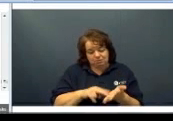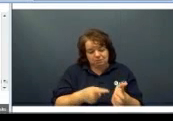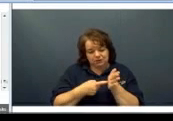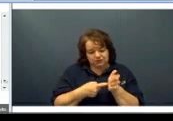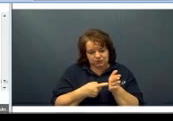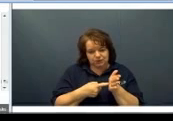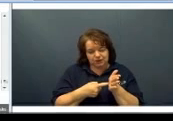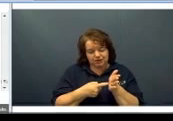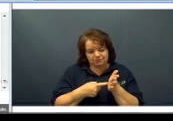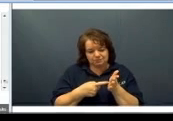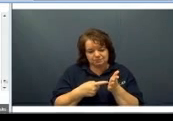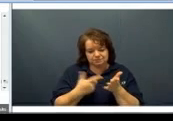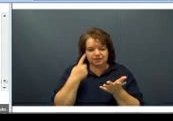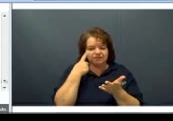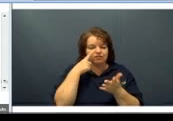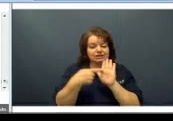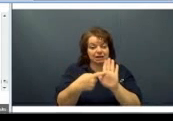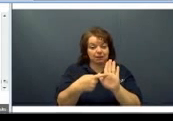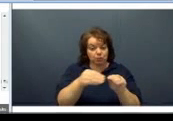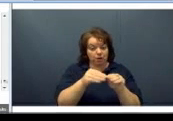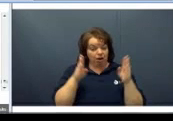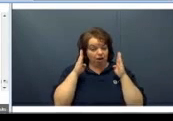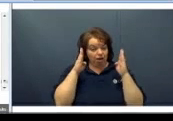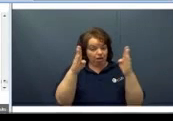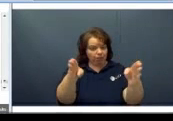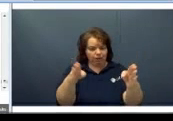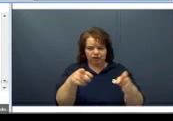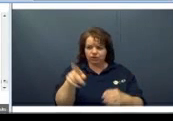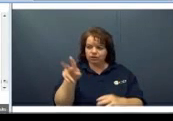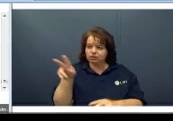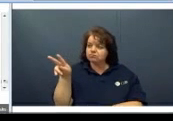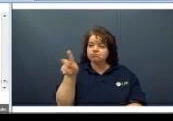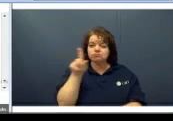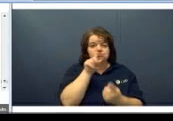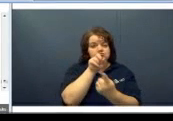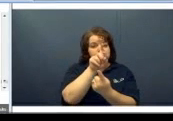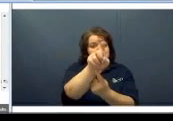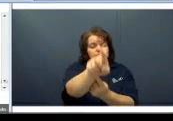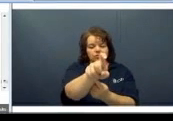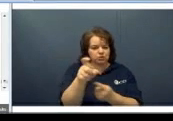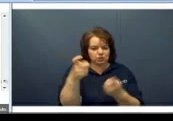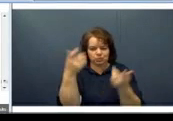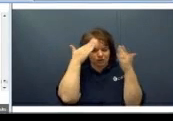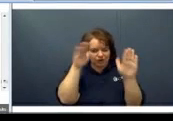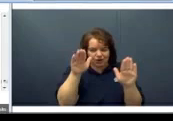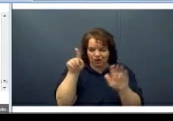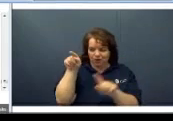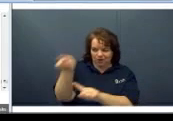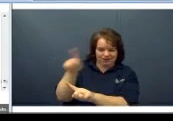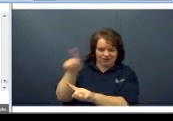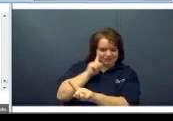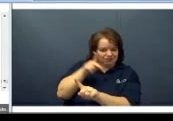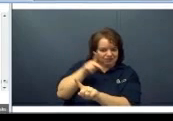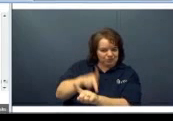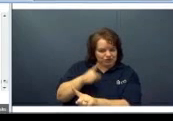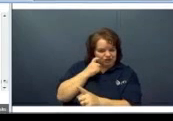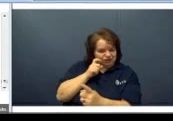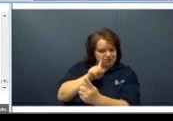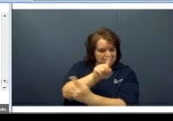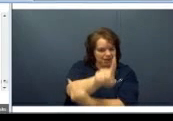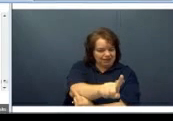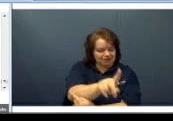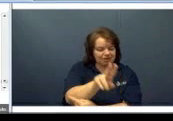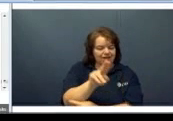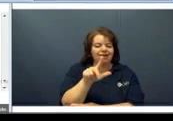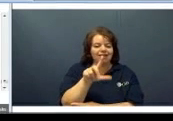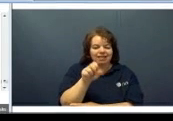So you almost have to, for example, if you're in a hallway, you wouldn't know that you just passed a deaf